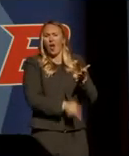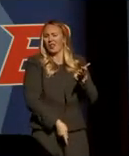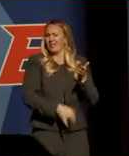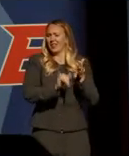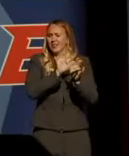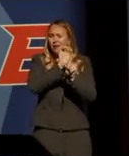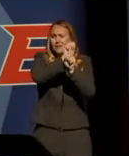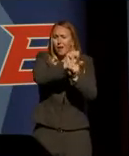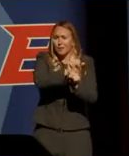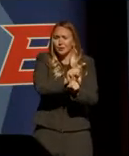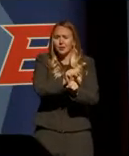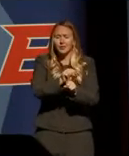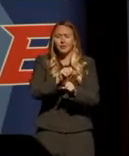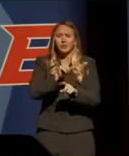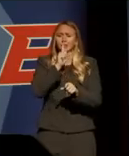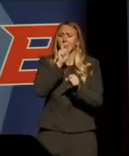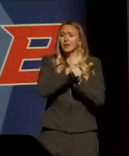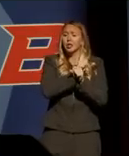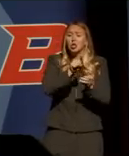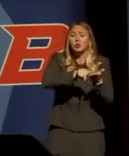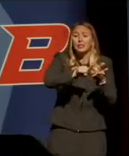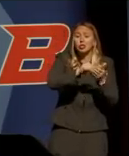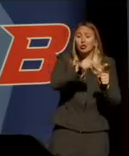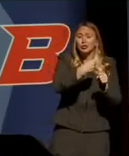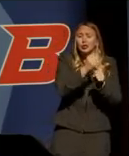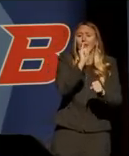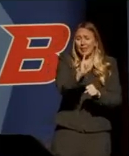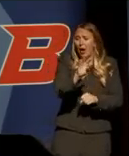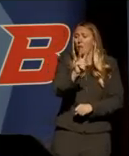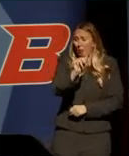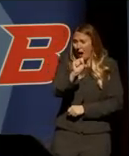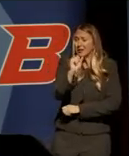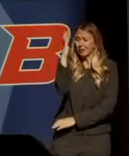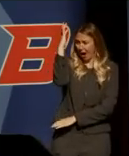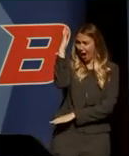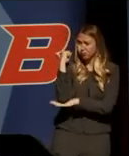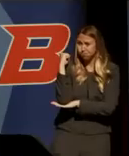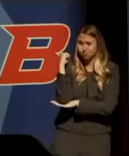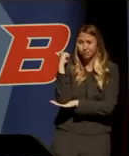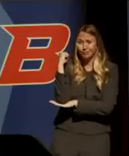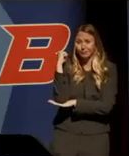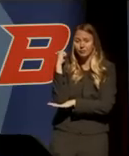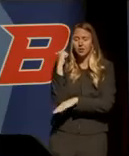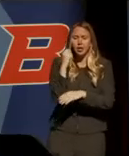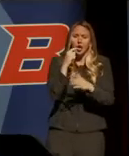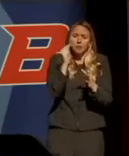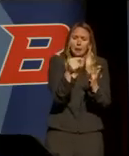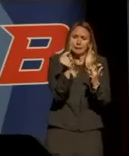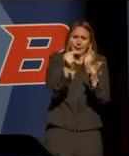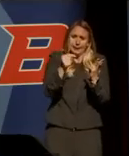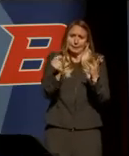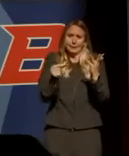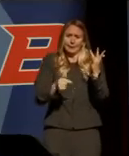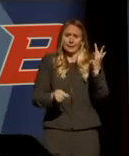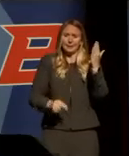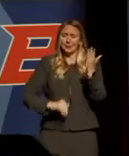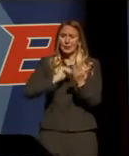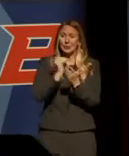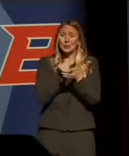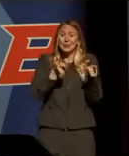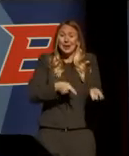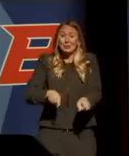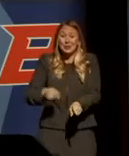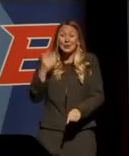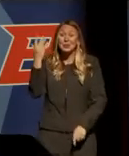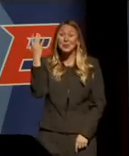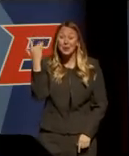that record-breaking research year, all of these new things that are happening